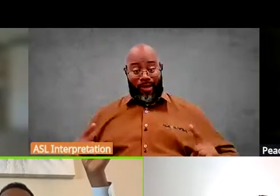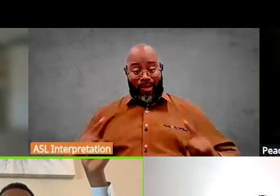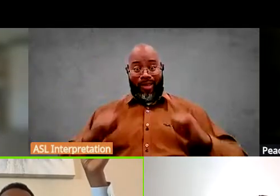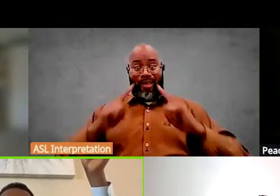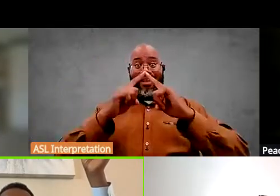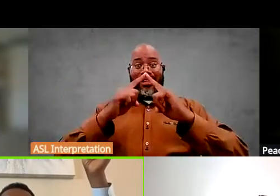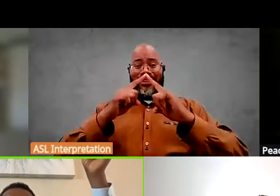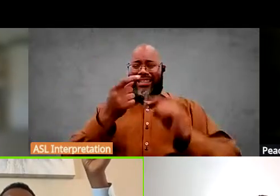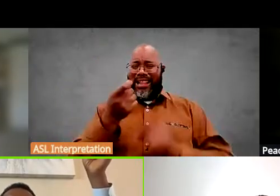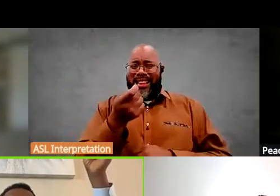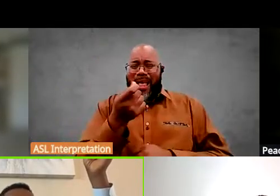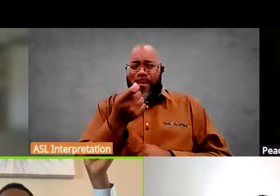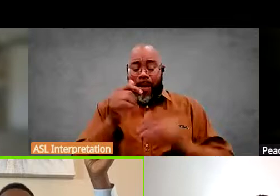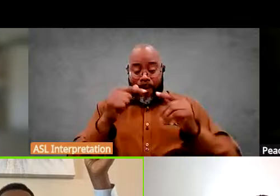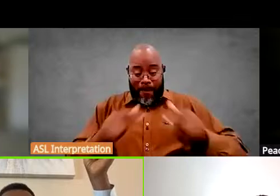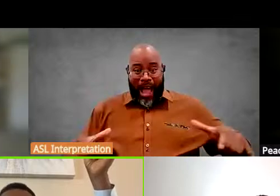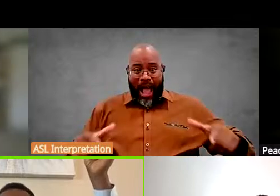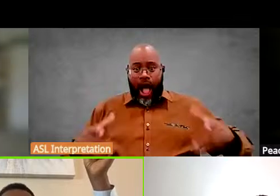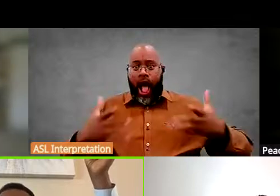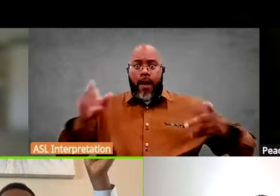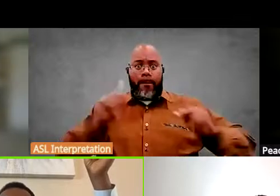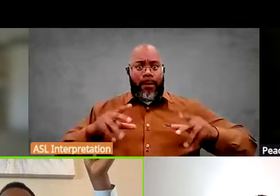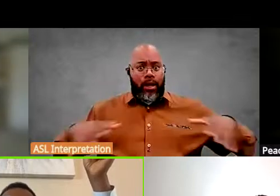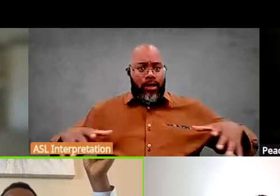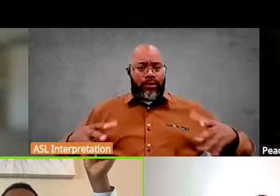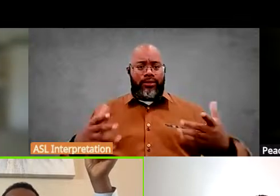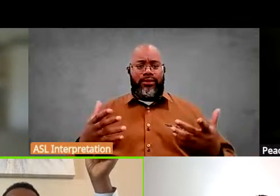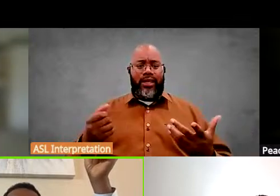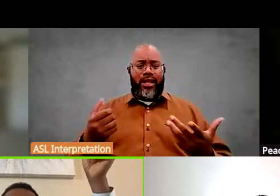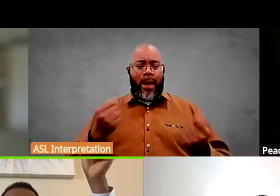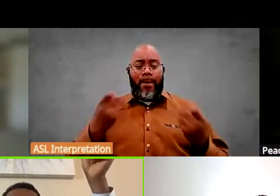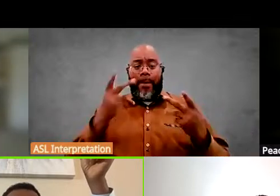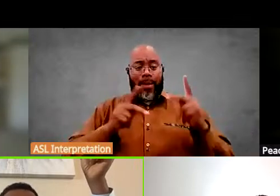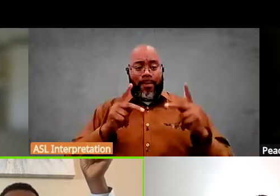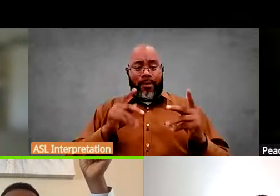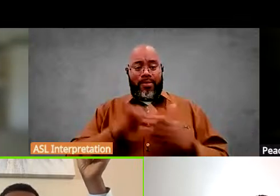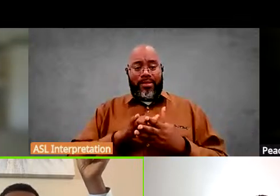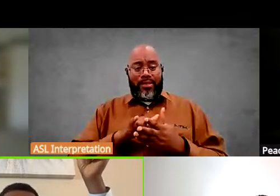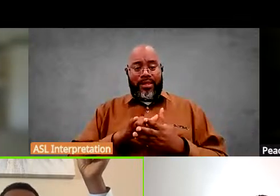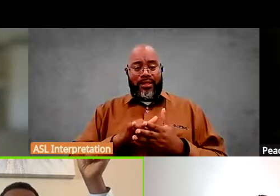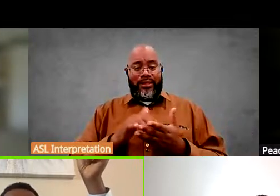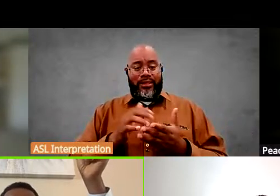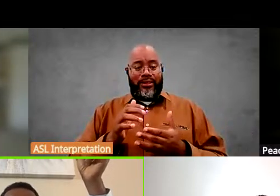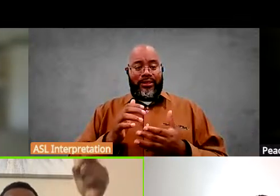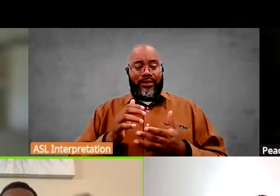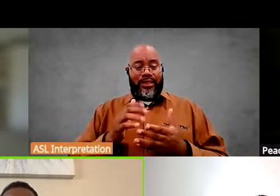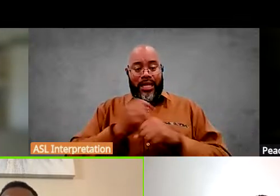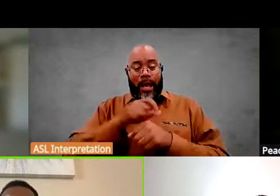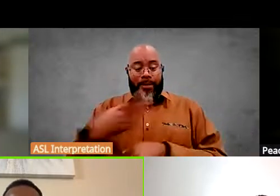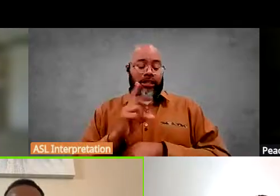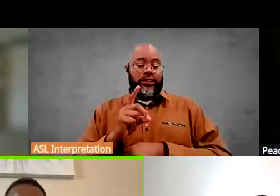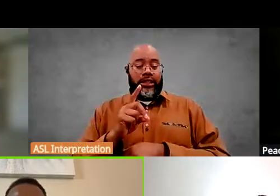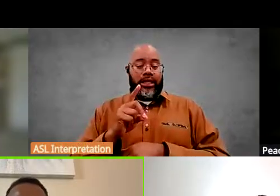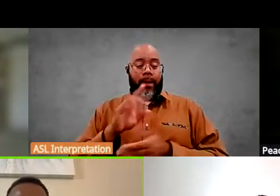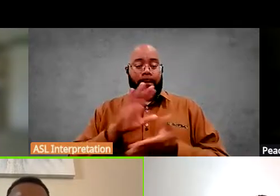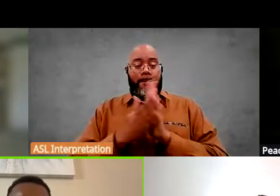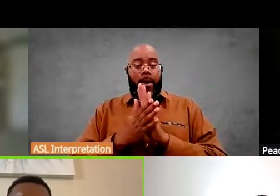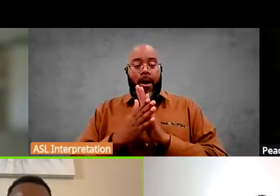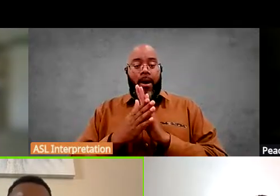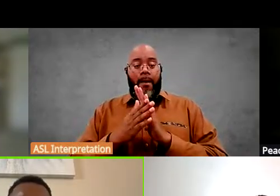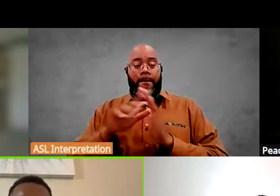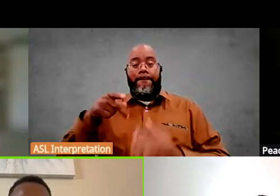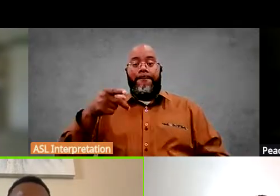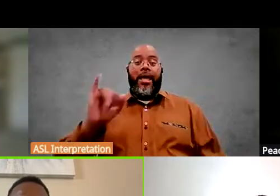there are a lot of people. So I don't know how many people got a PhD end up becoming a